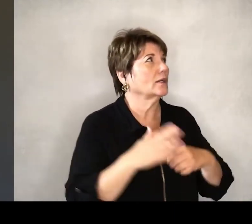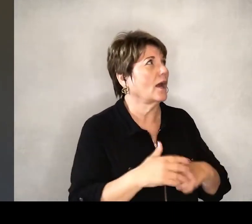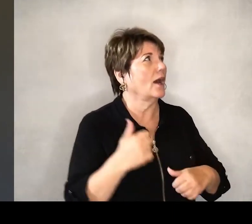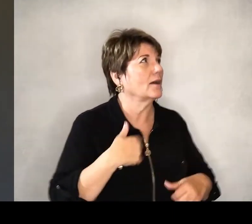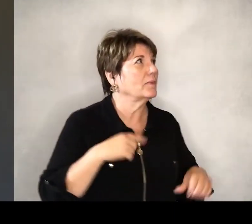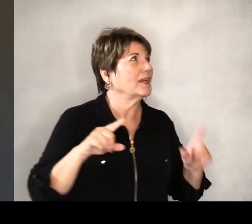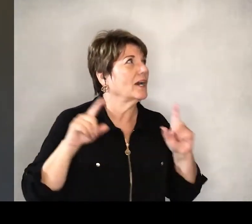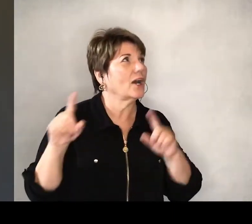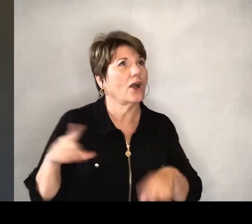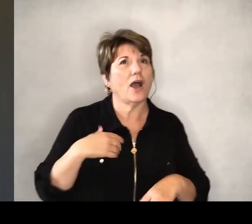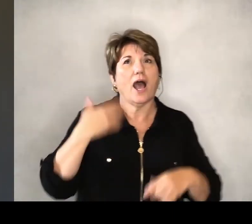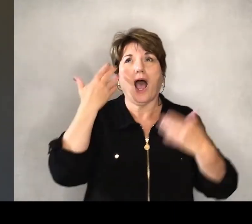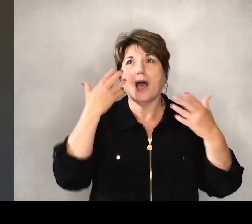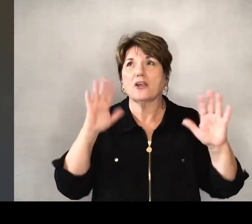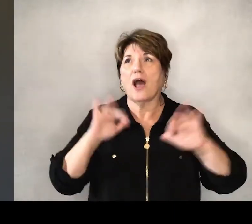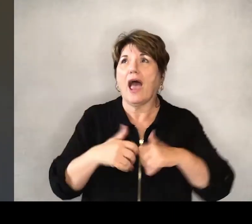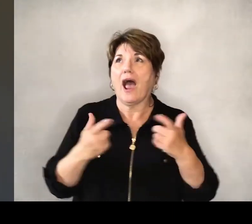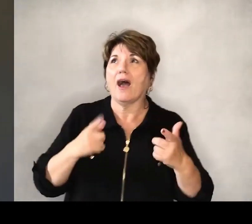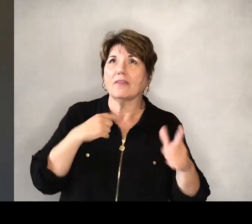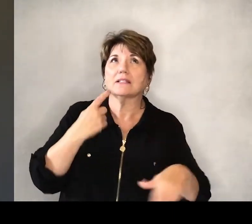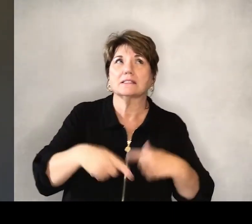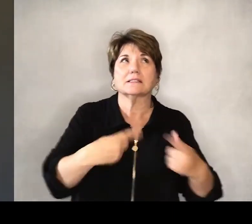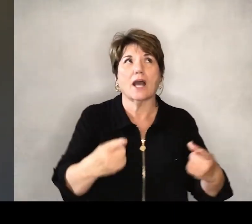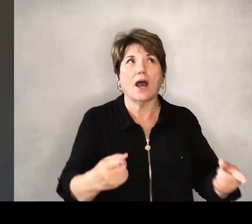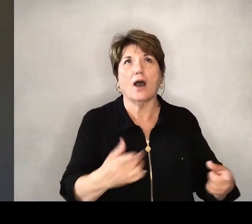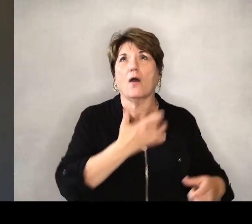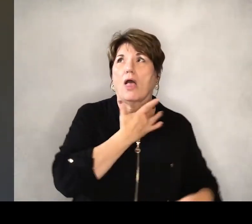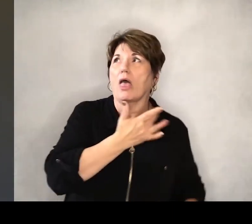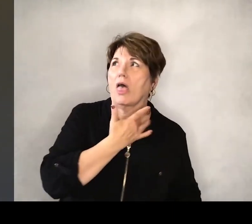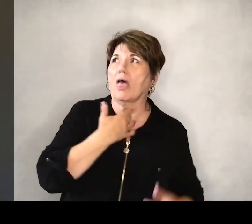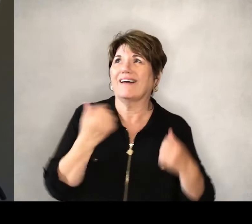to, I don't know how this is gonna go. Like,